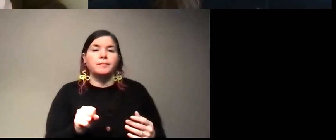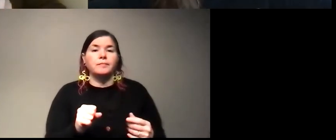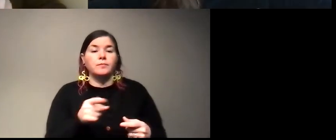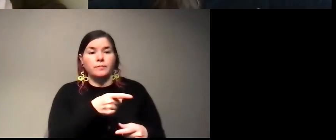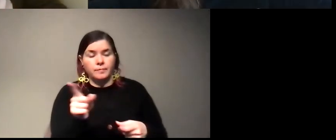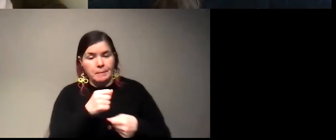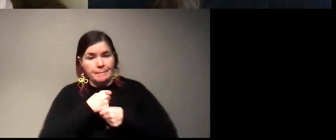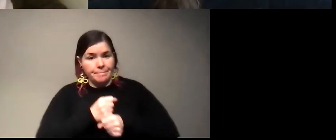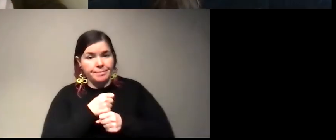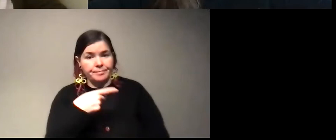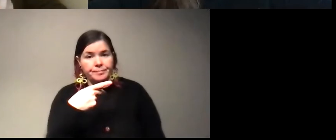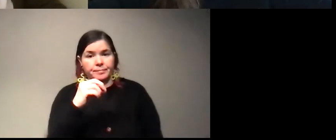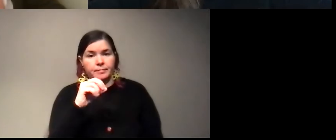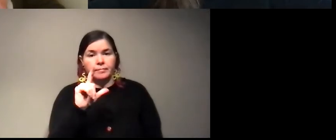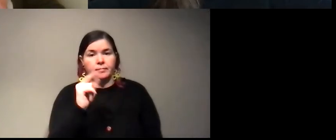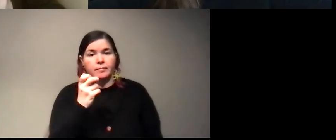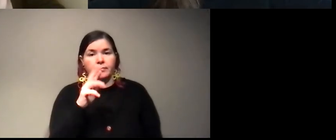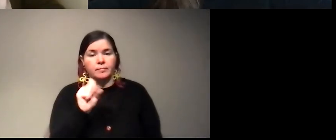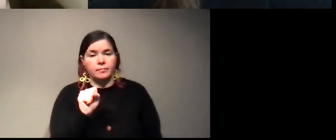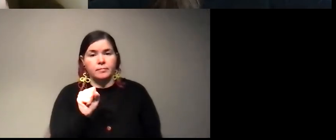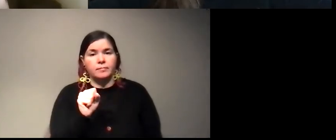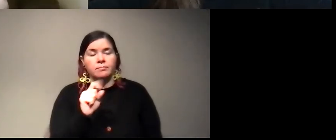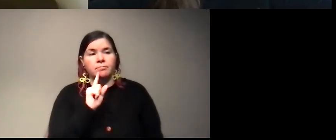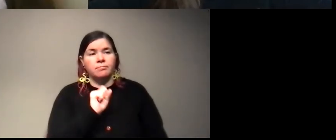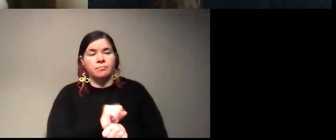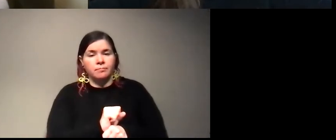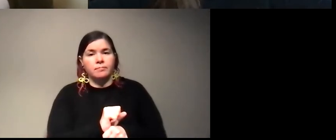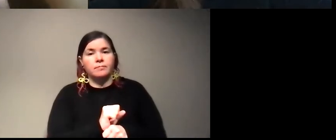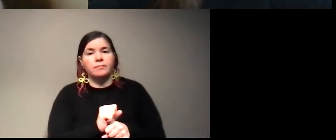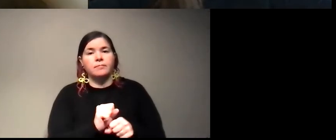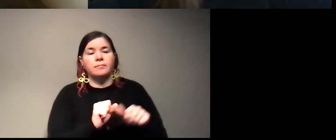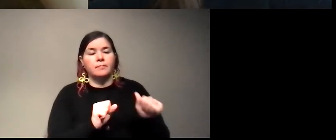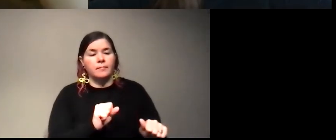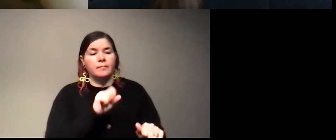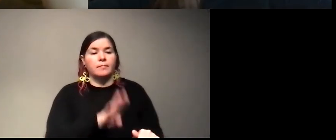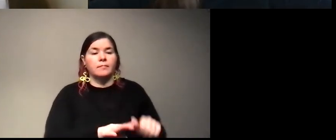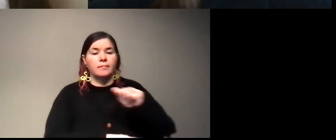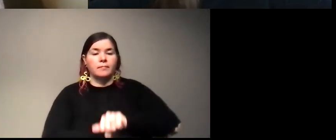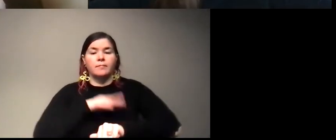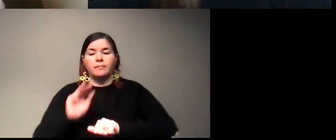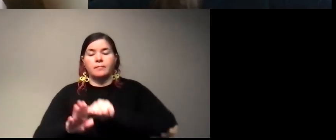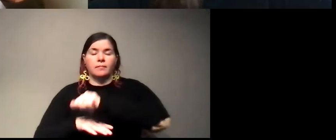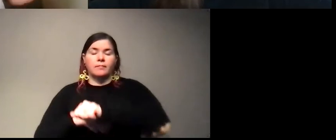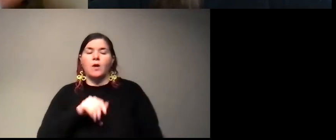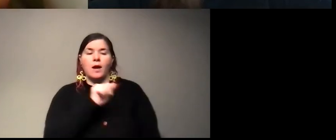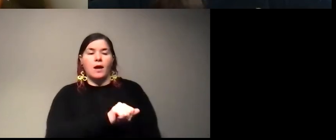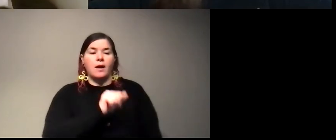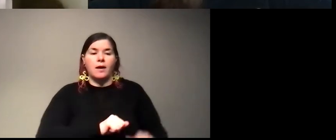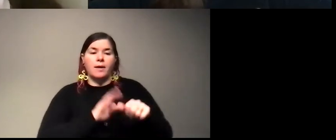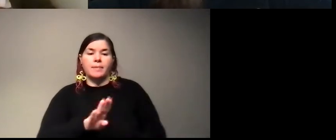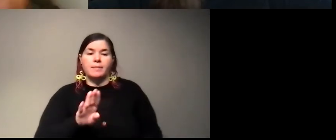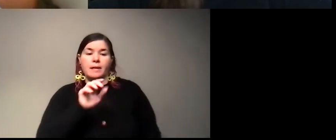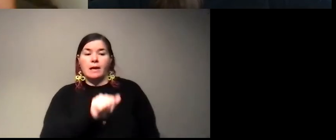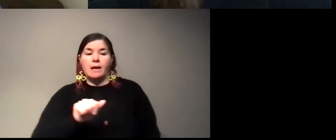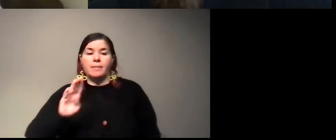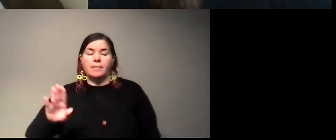polymers and they actually sequenced A, B, or A, etc.